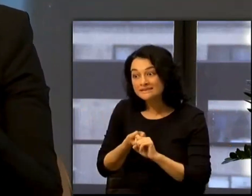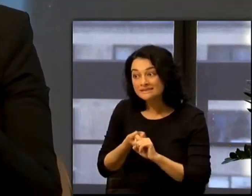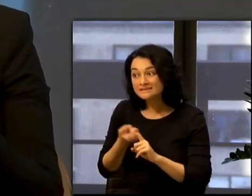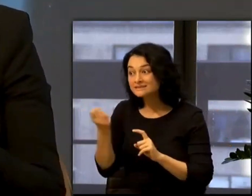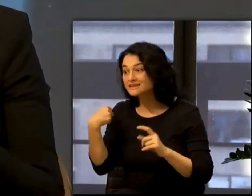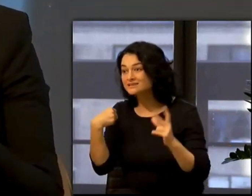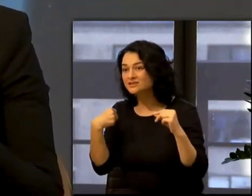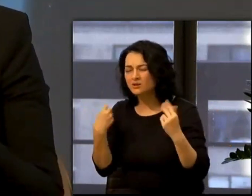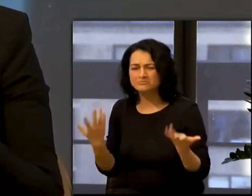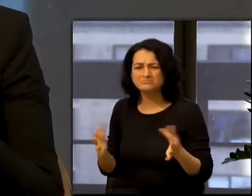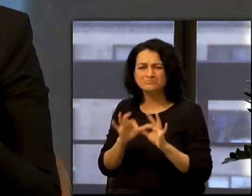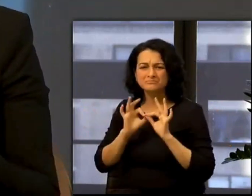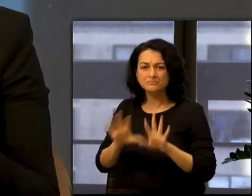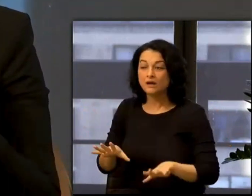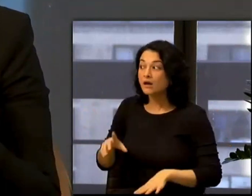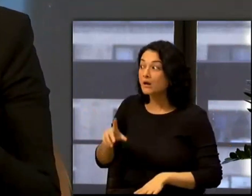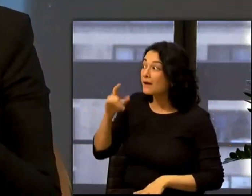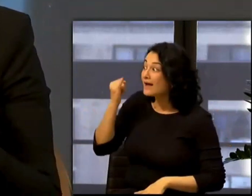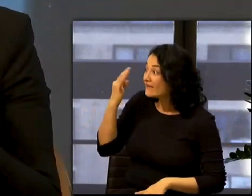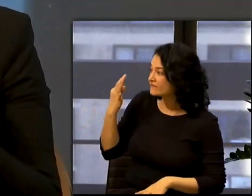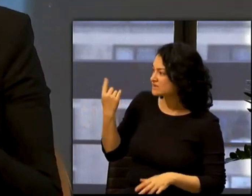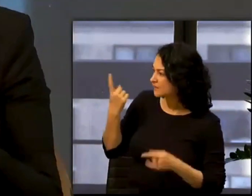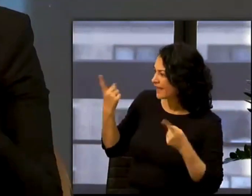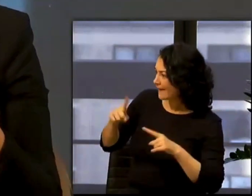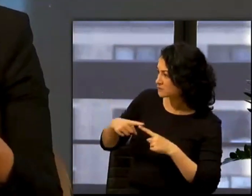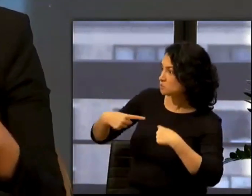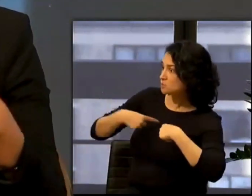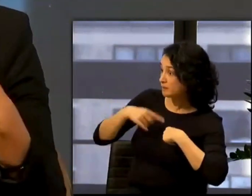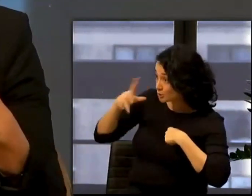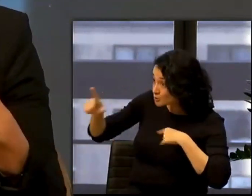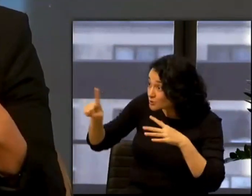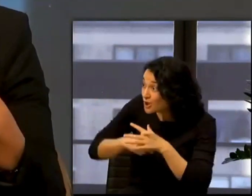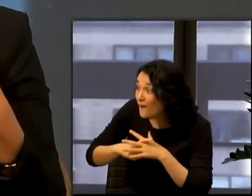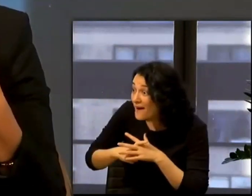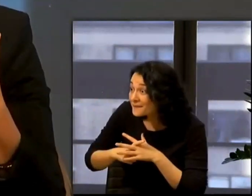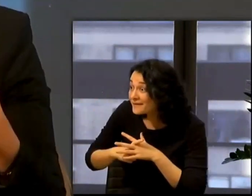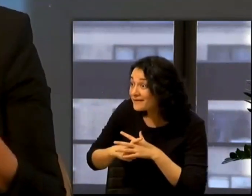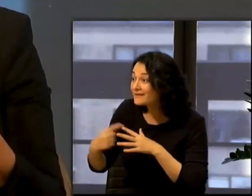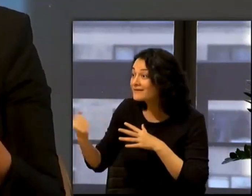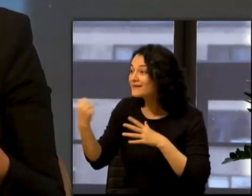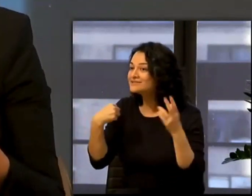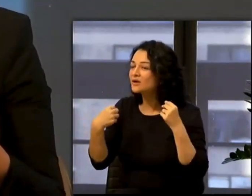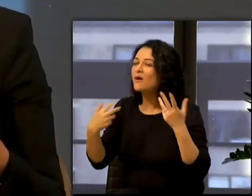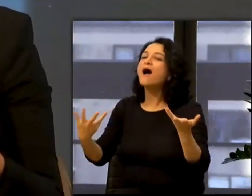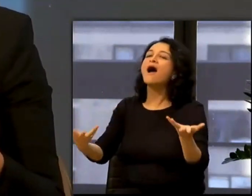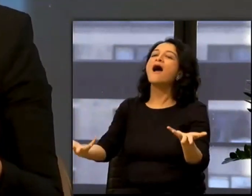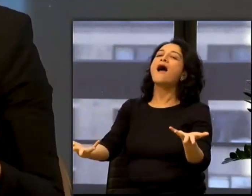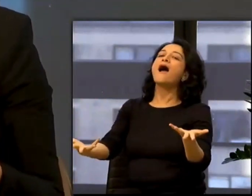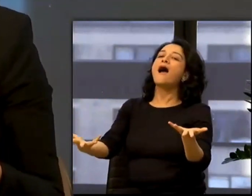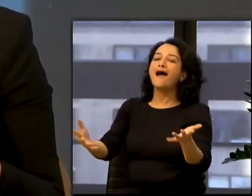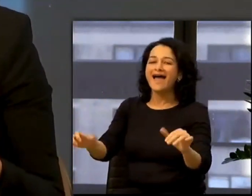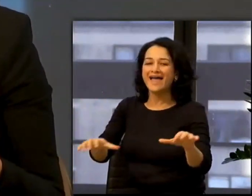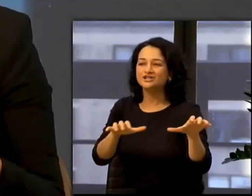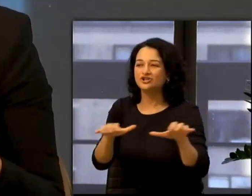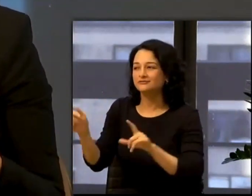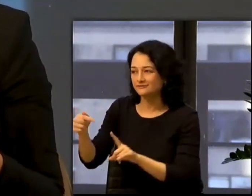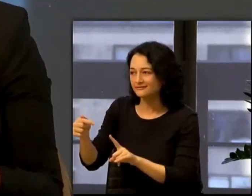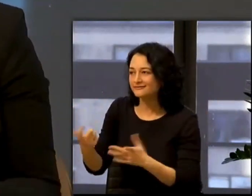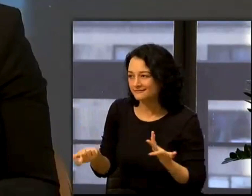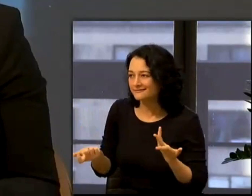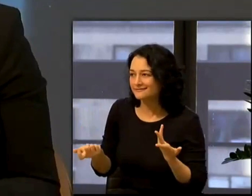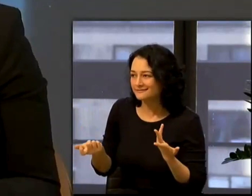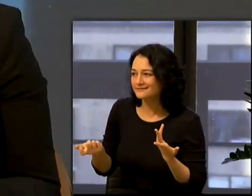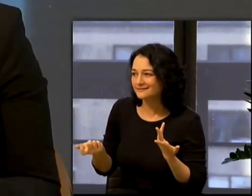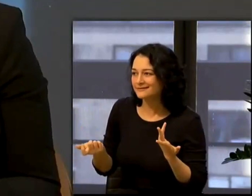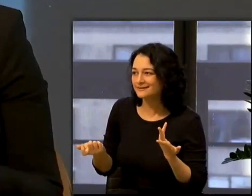be very kind of systematic about what you're assessing for, because again, DEI work can very quickly go off the rails if you don't really have a